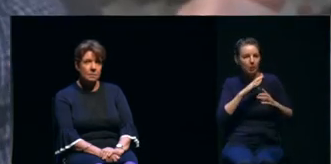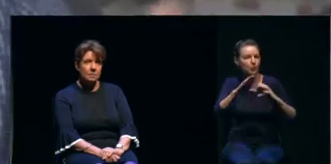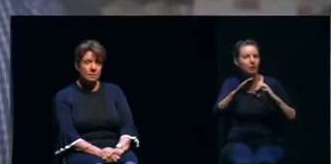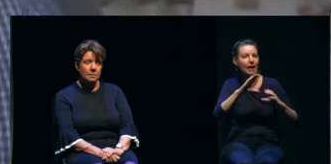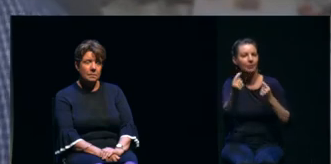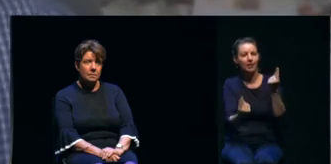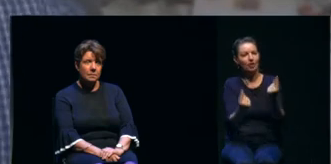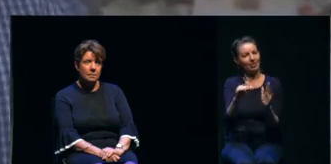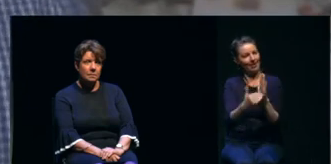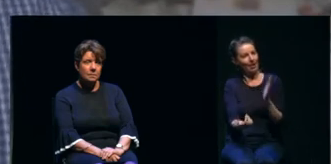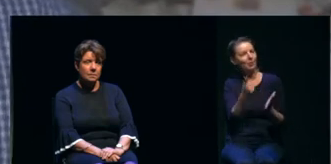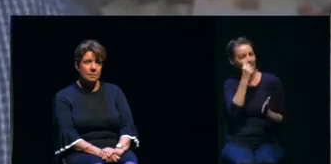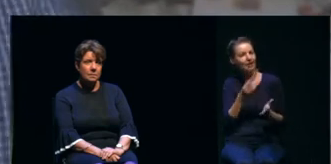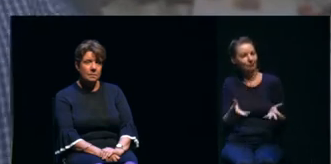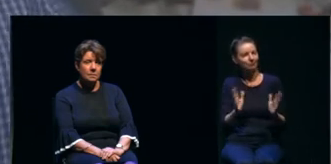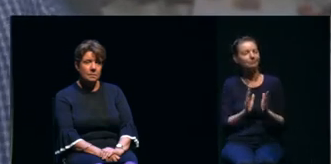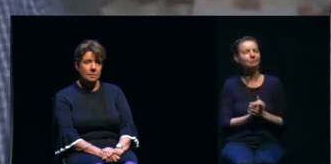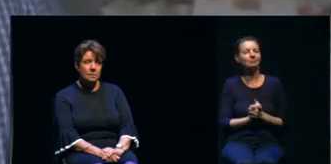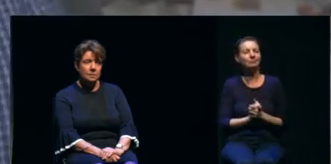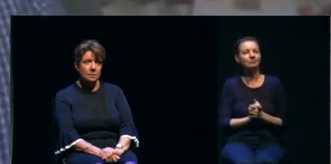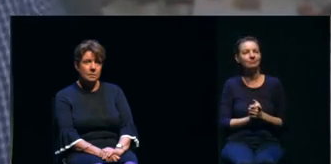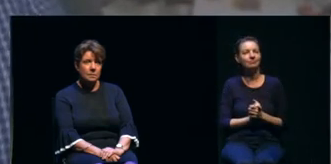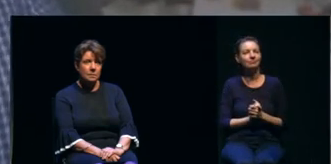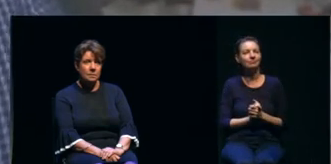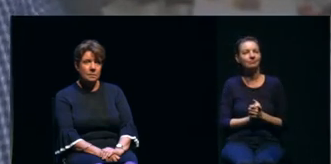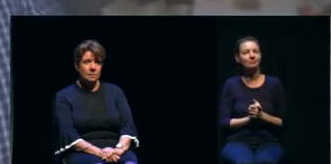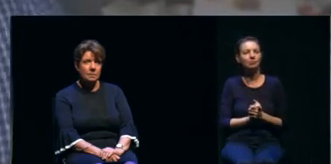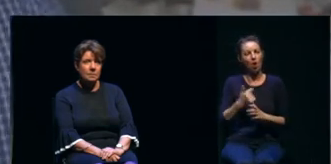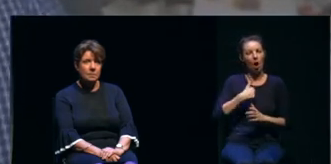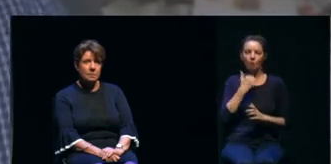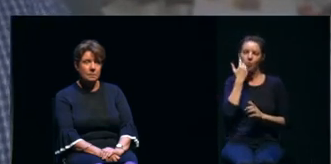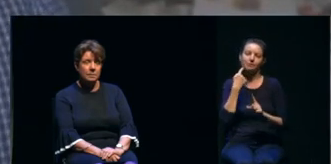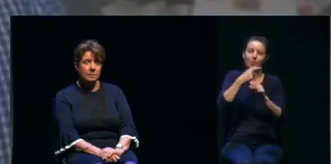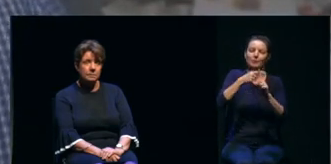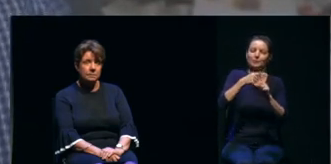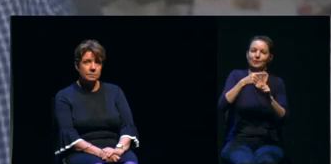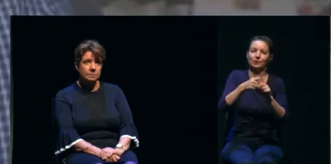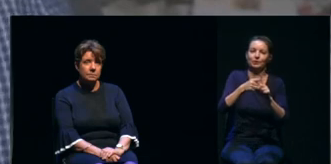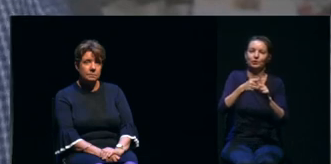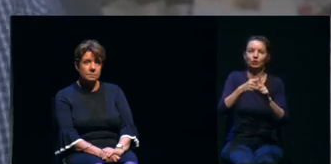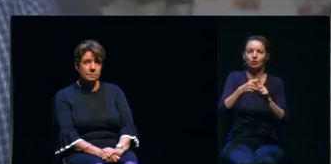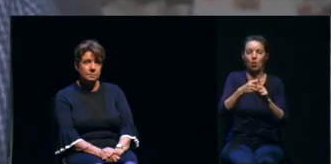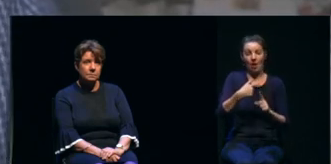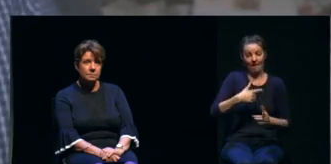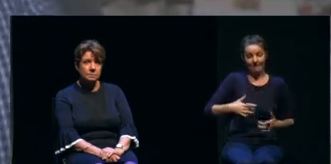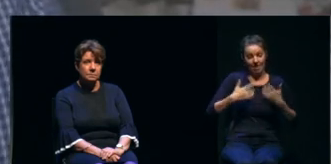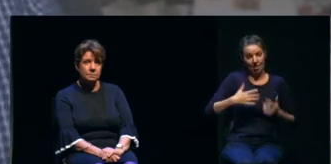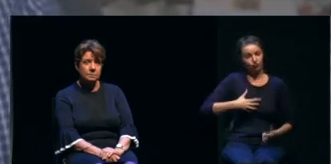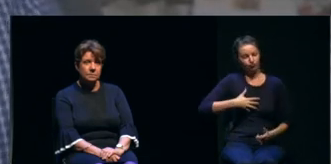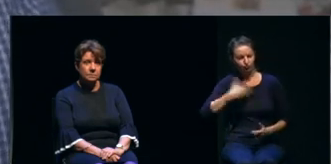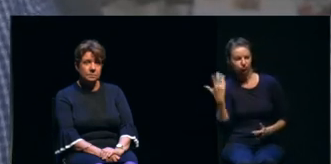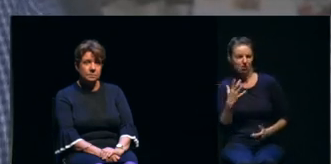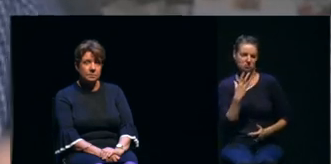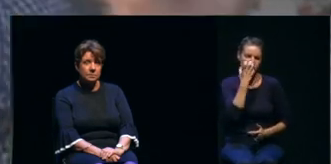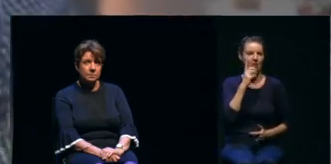we can. So along with my, I'm an incorrigible optimist. So along with my rage, I also feel incredible